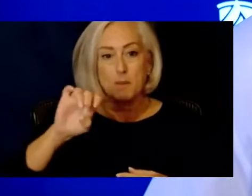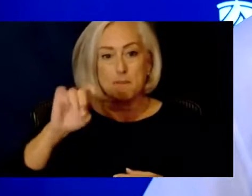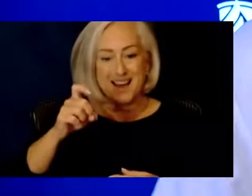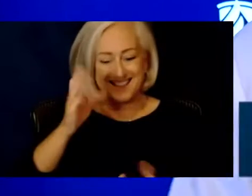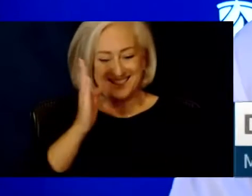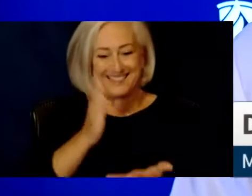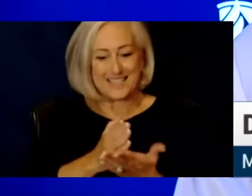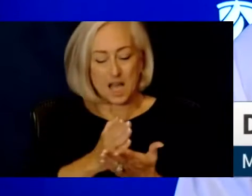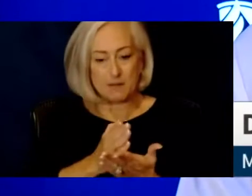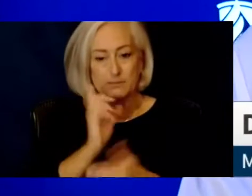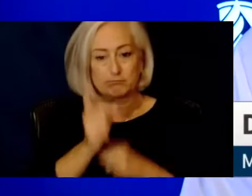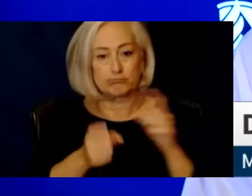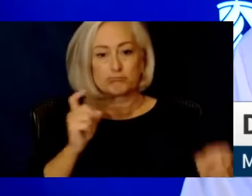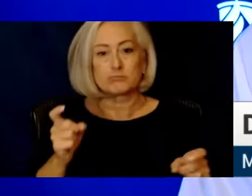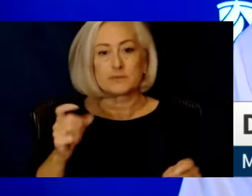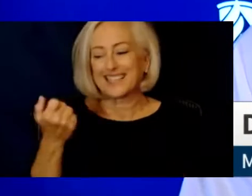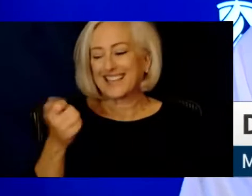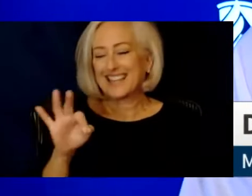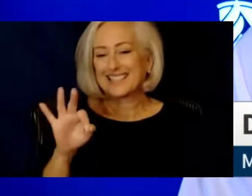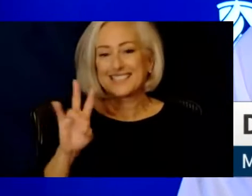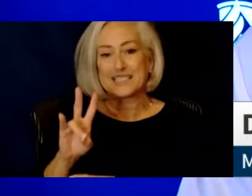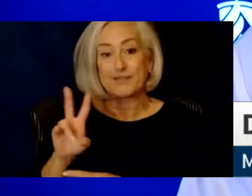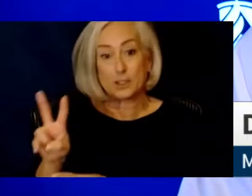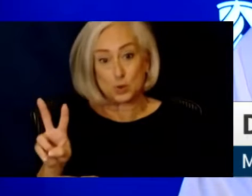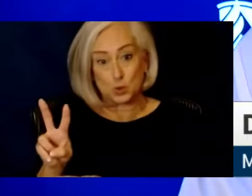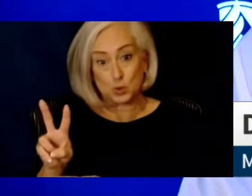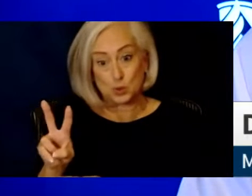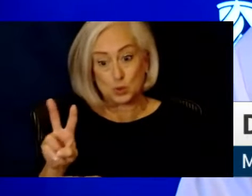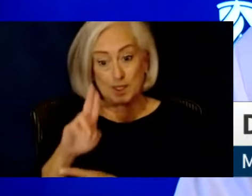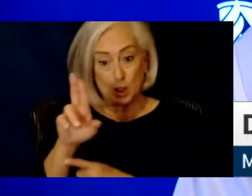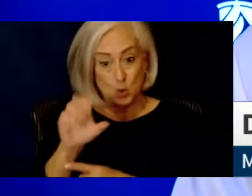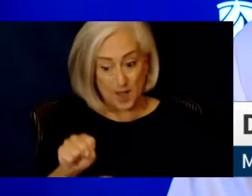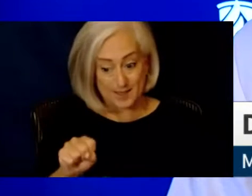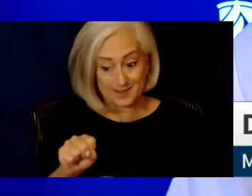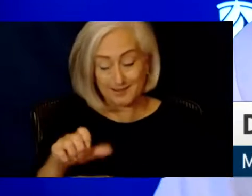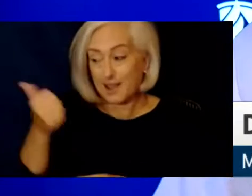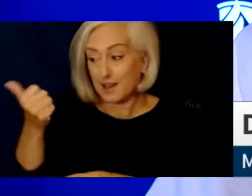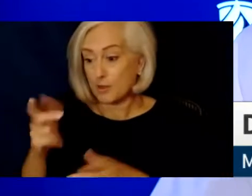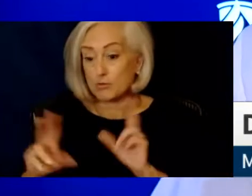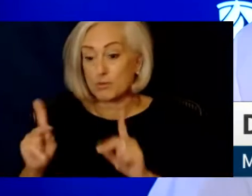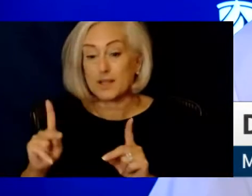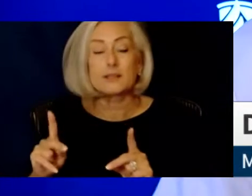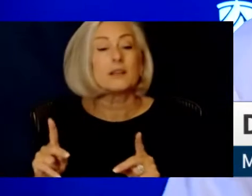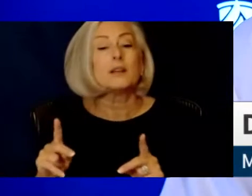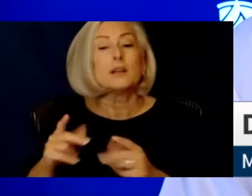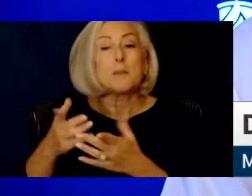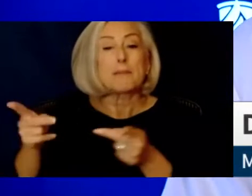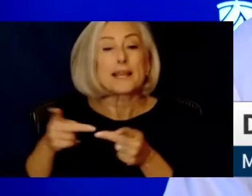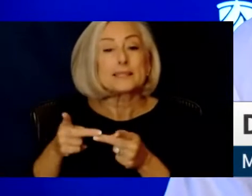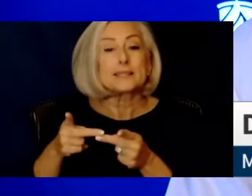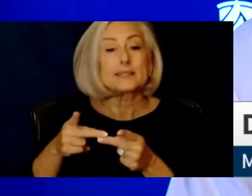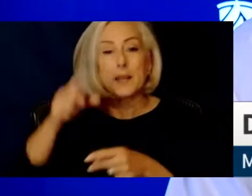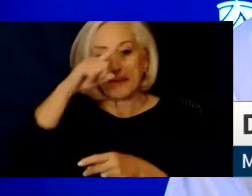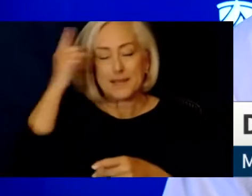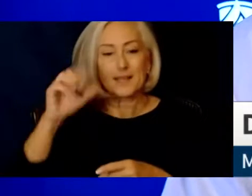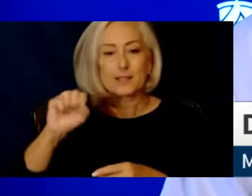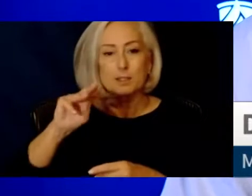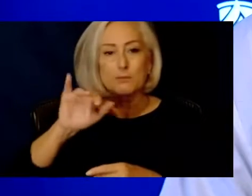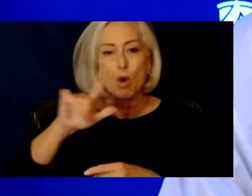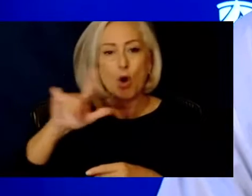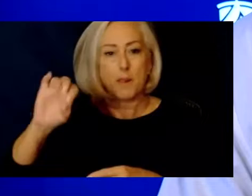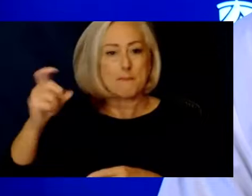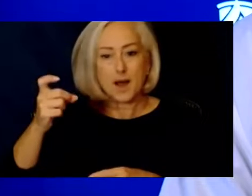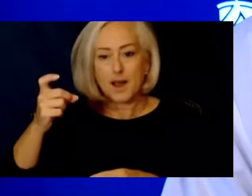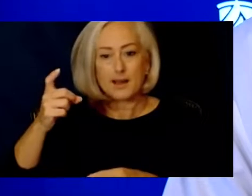and other places as well after that, because the eradication of smallpox, as you have new generations now which have no